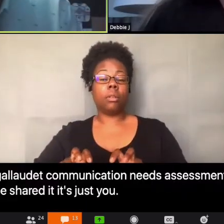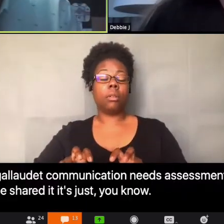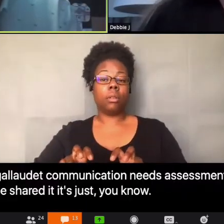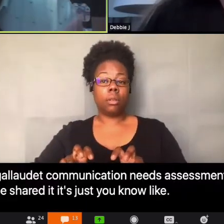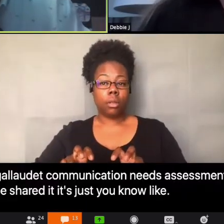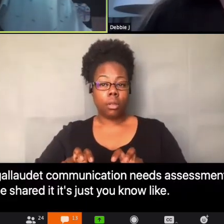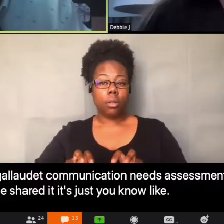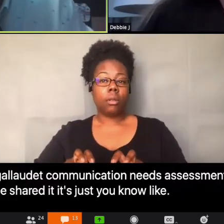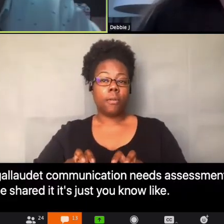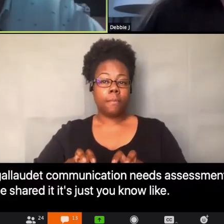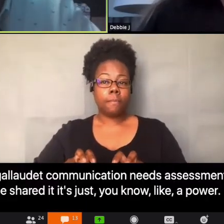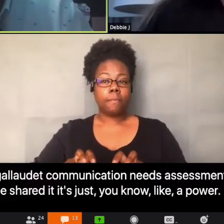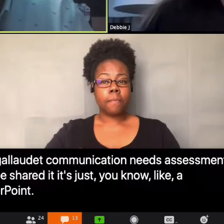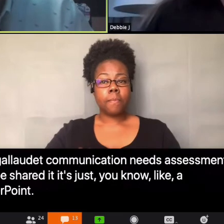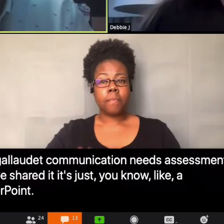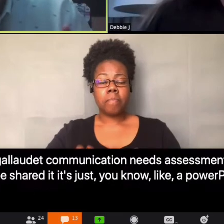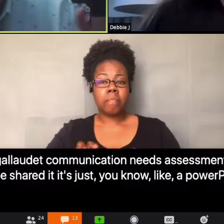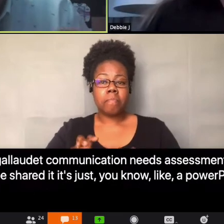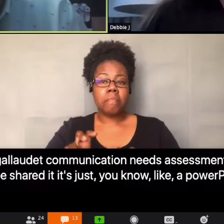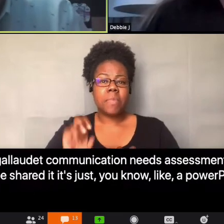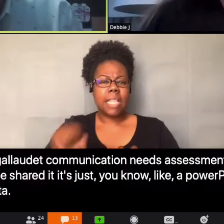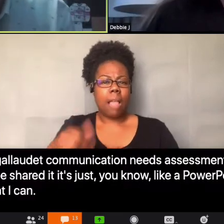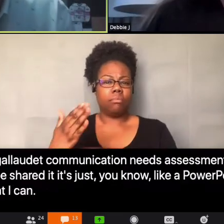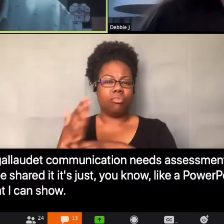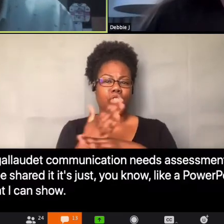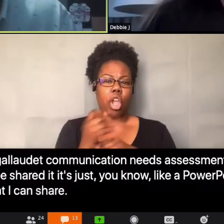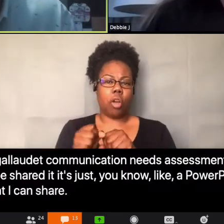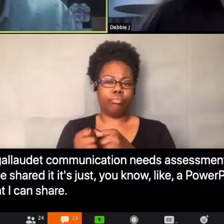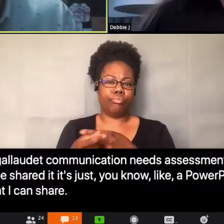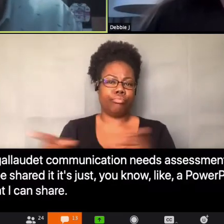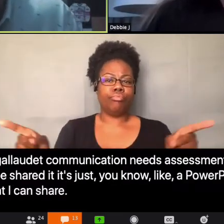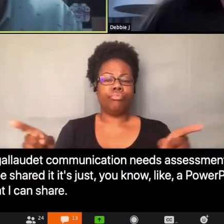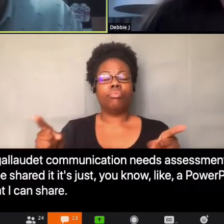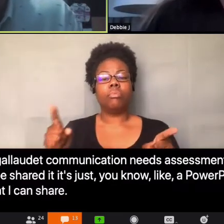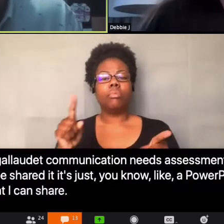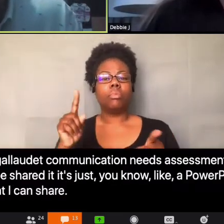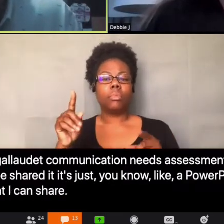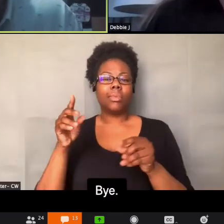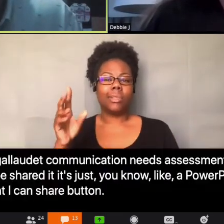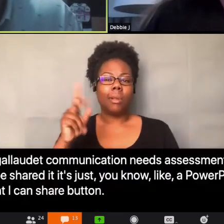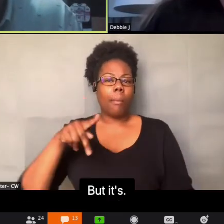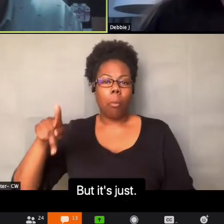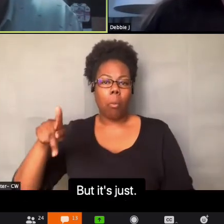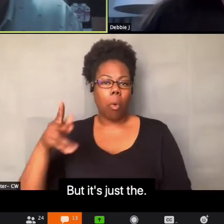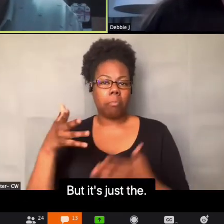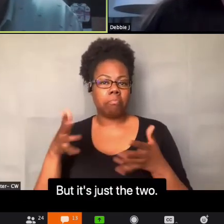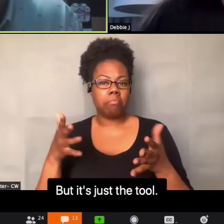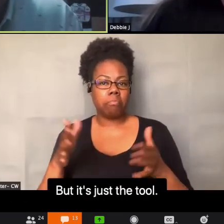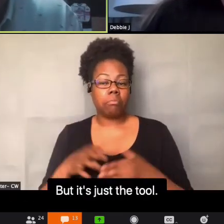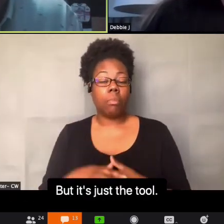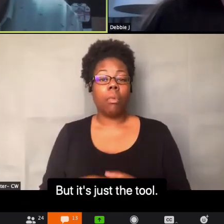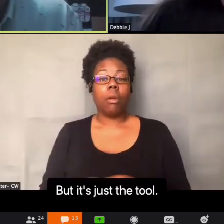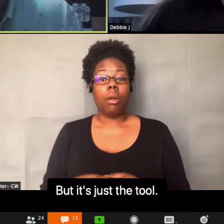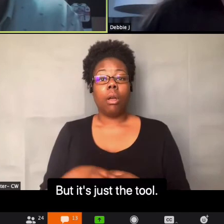like a PowerPoint or that I can share, but it's just a tool.